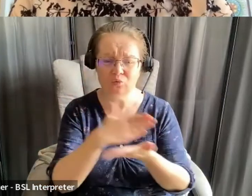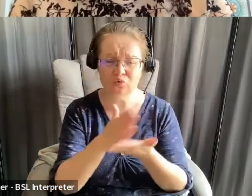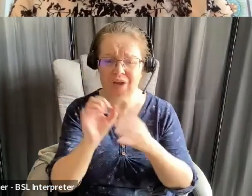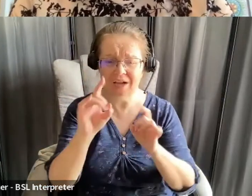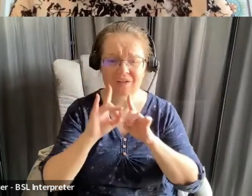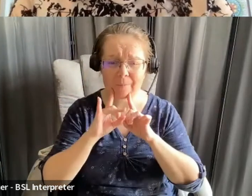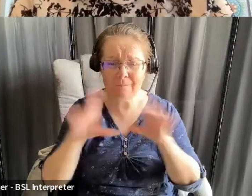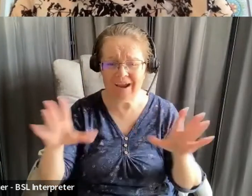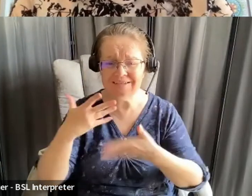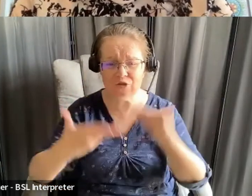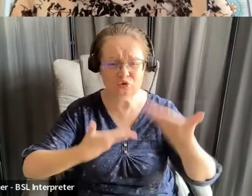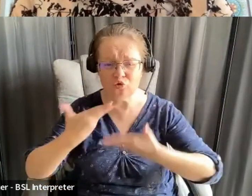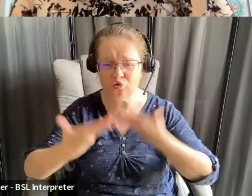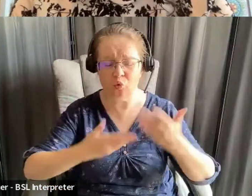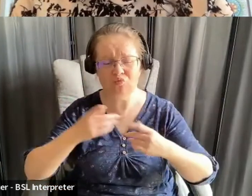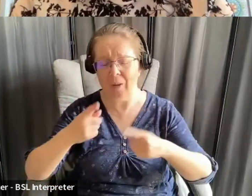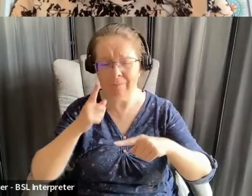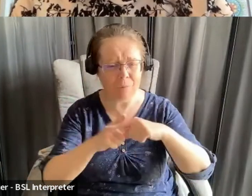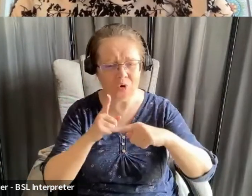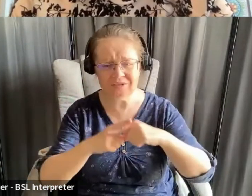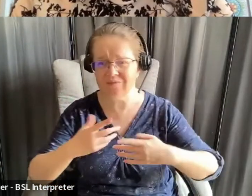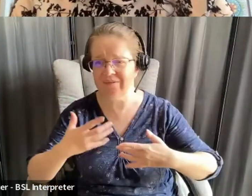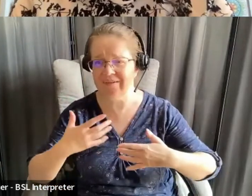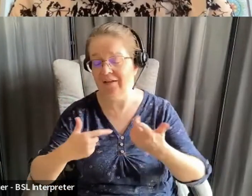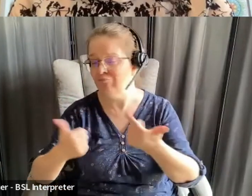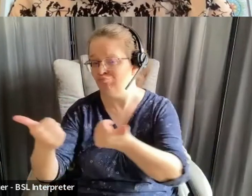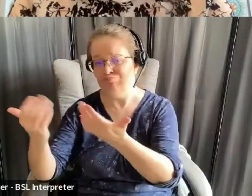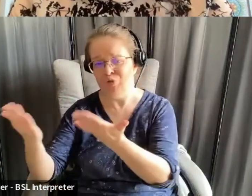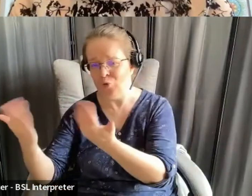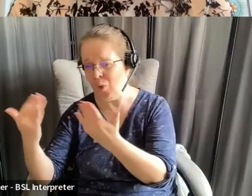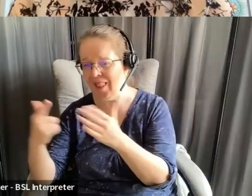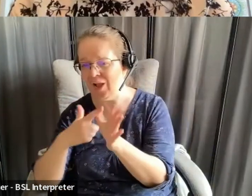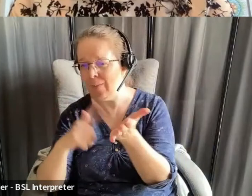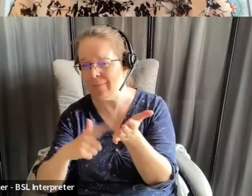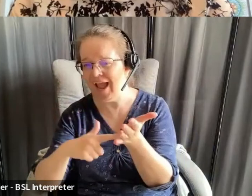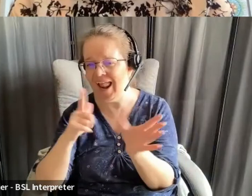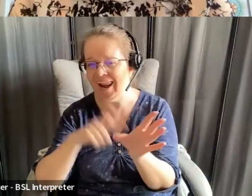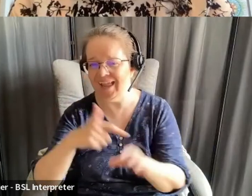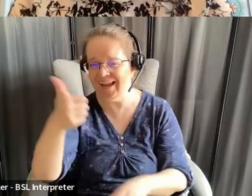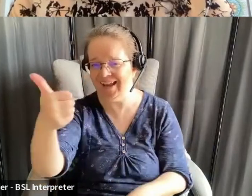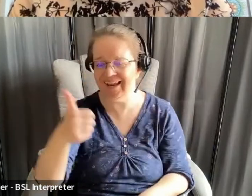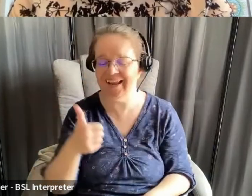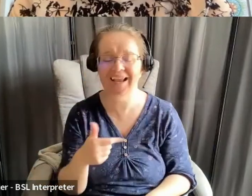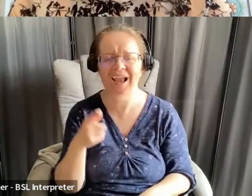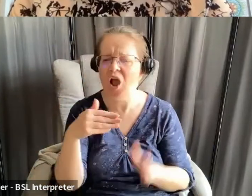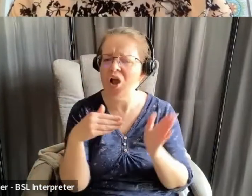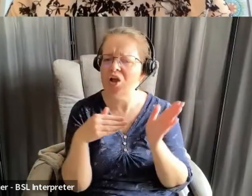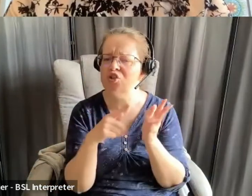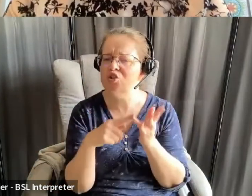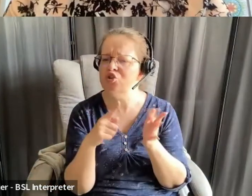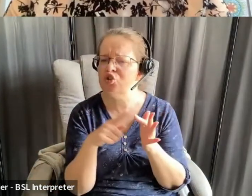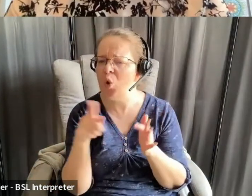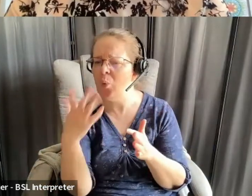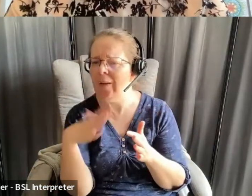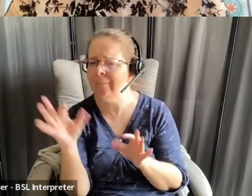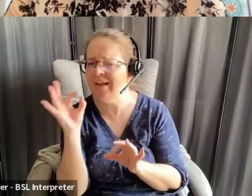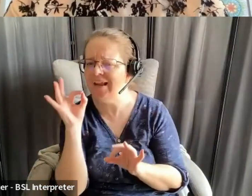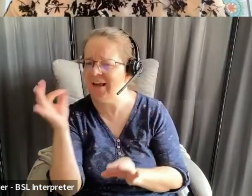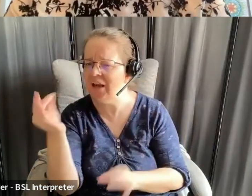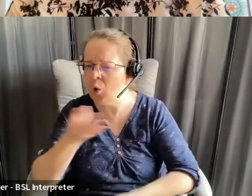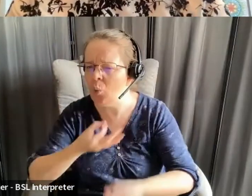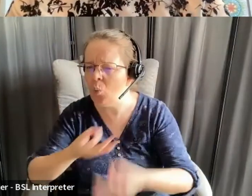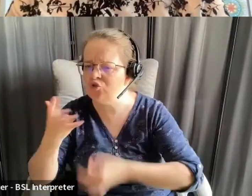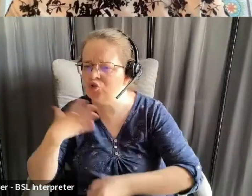being so positive and inspiring. You are welcome, Ali. Zoe, I know that you had some questions you wanted to